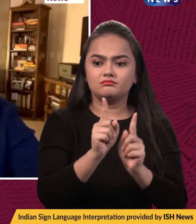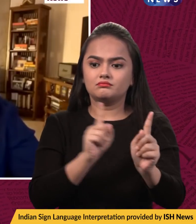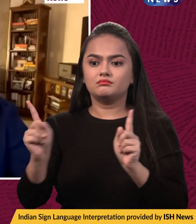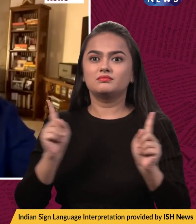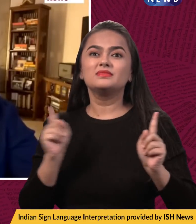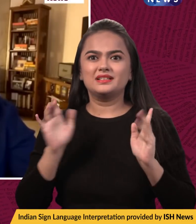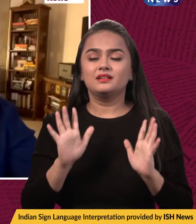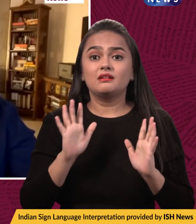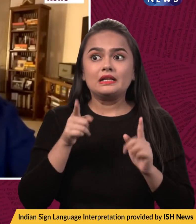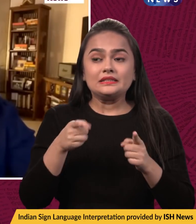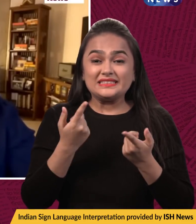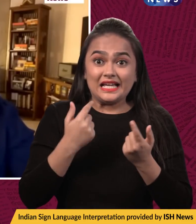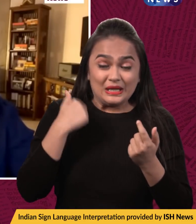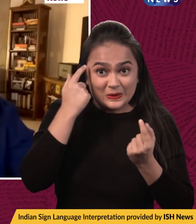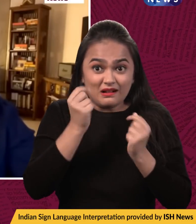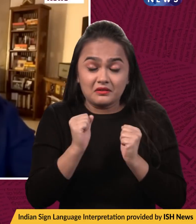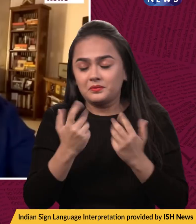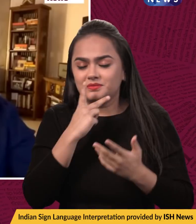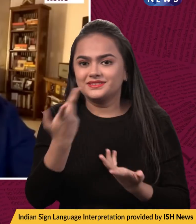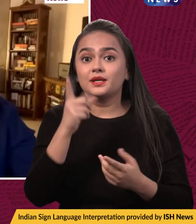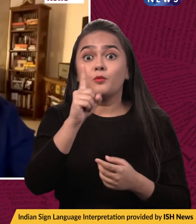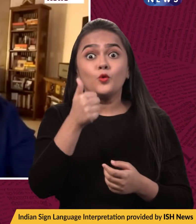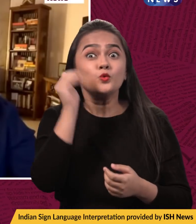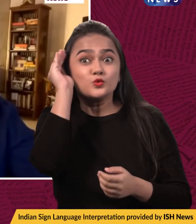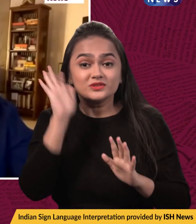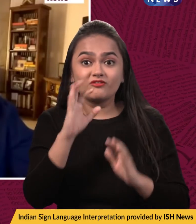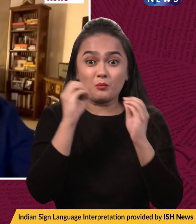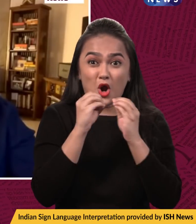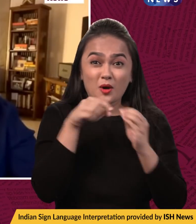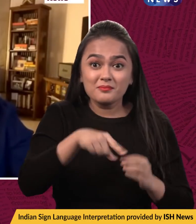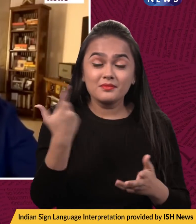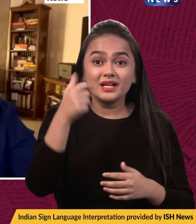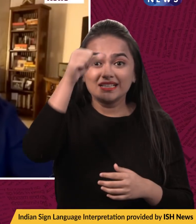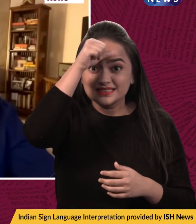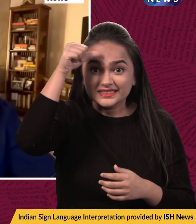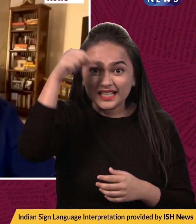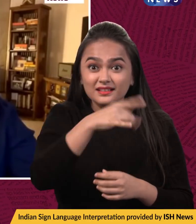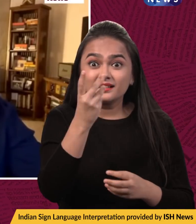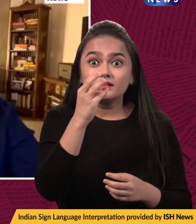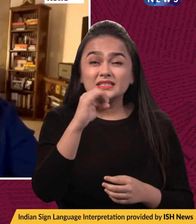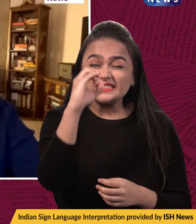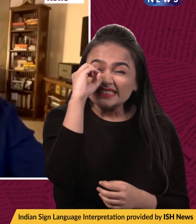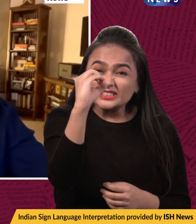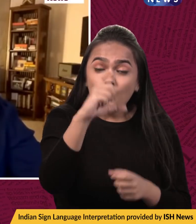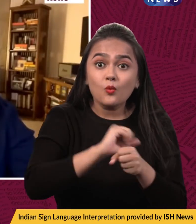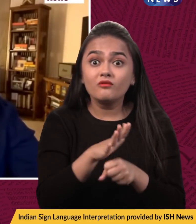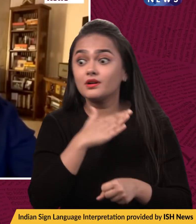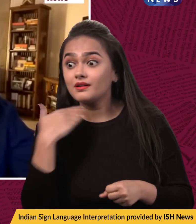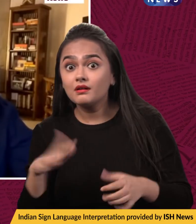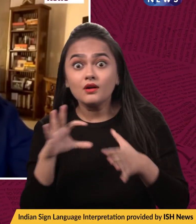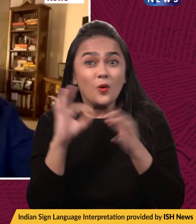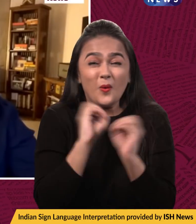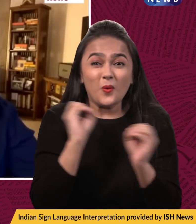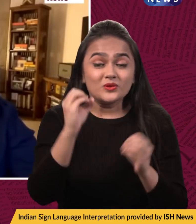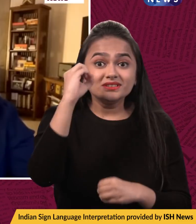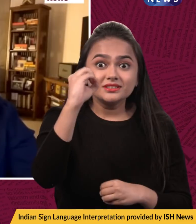of distancing, which is going to be a challenge. The good news also from Mumbai. On Sunday's numbers, Mumbai reported 0 COVID deaths for